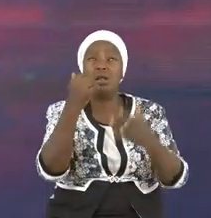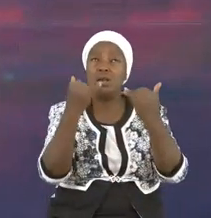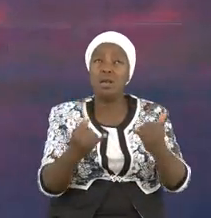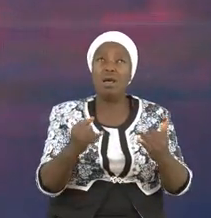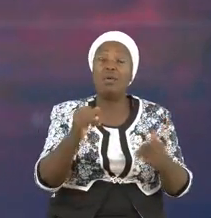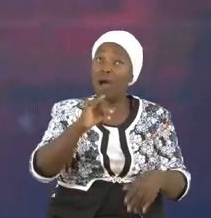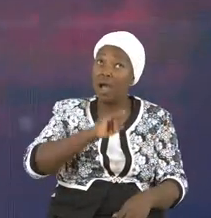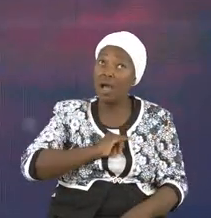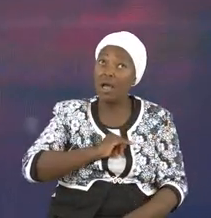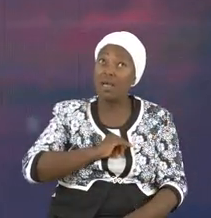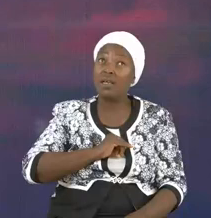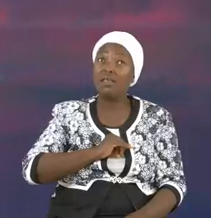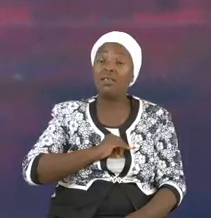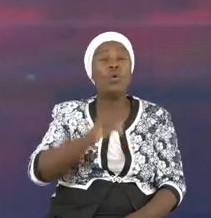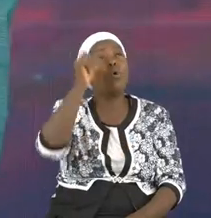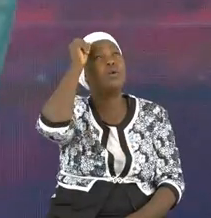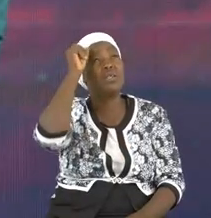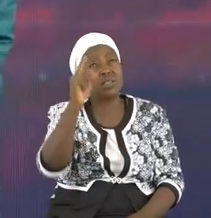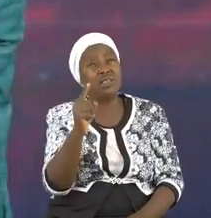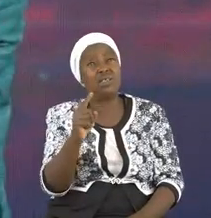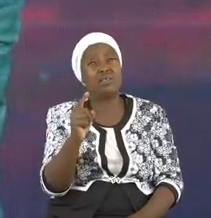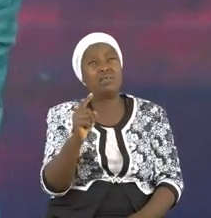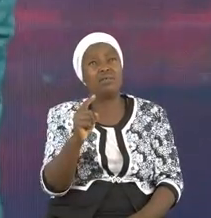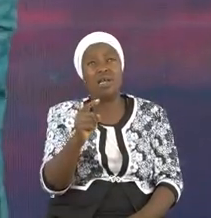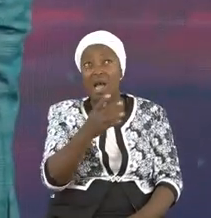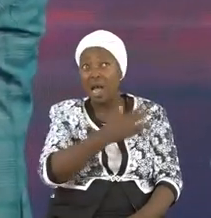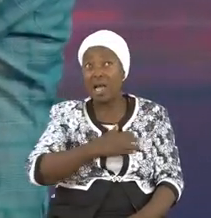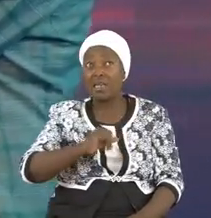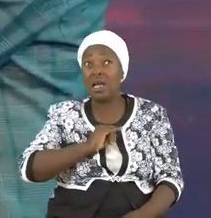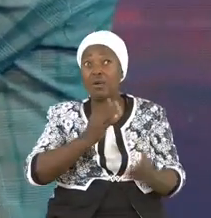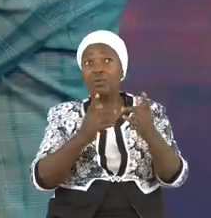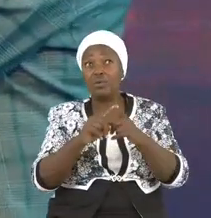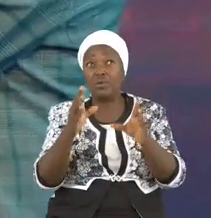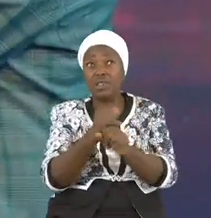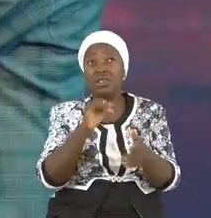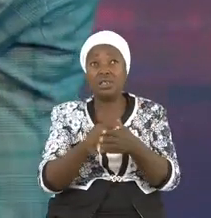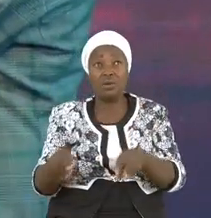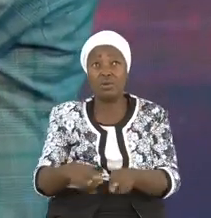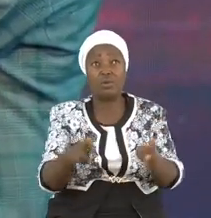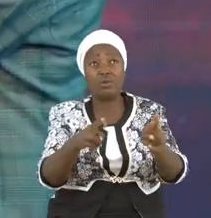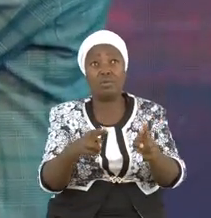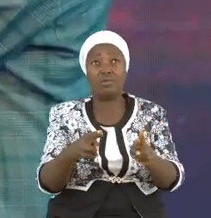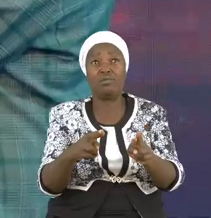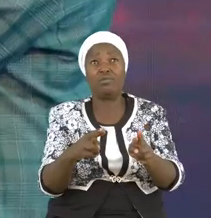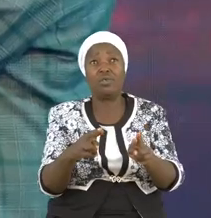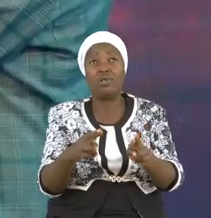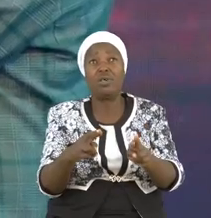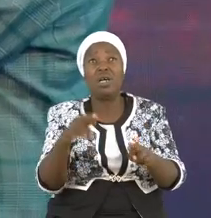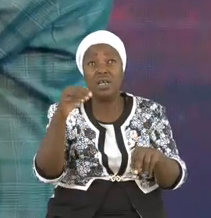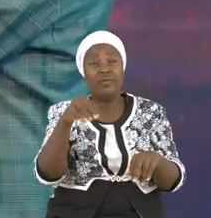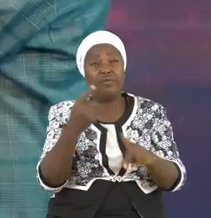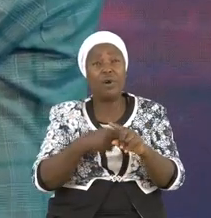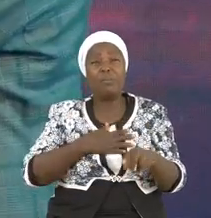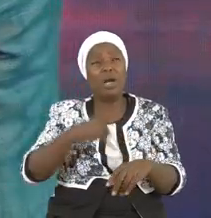I understand. And I want to take the road from my mind, in my heart, in my spirit, in